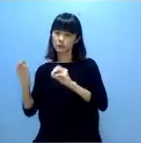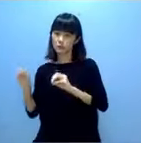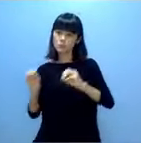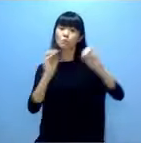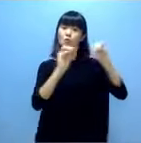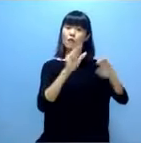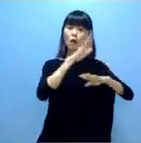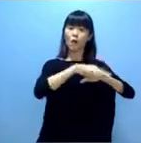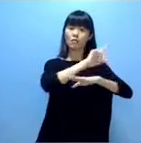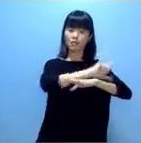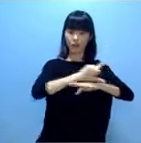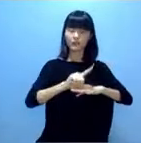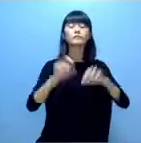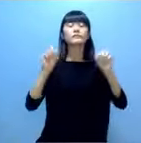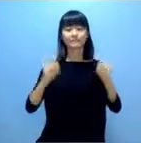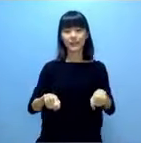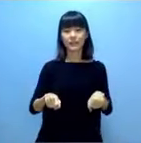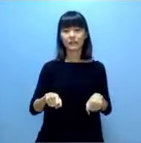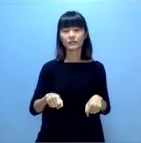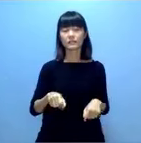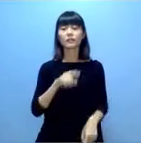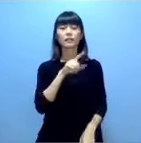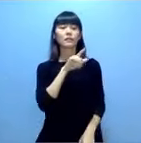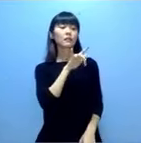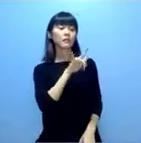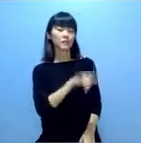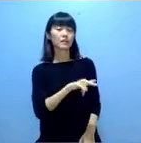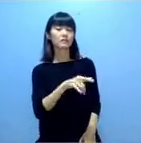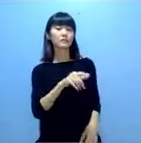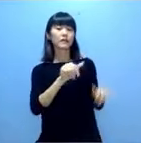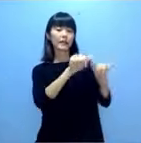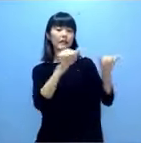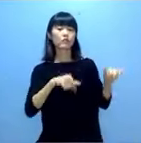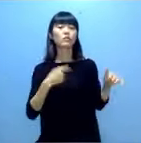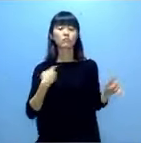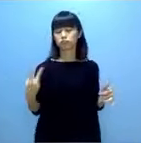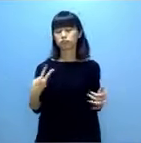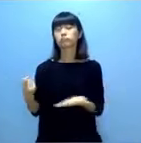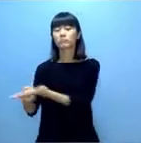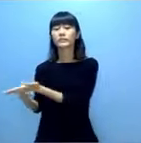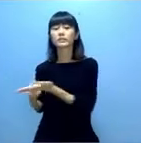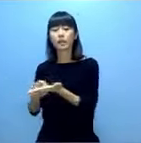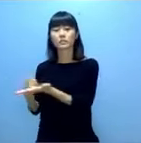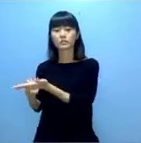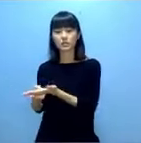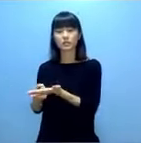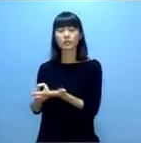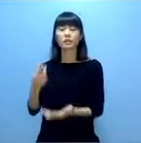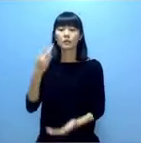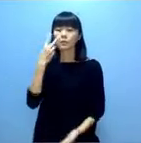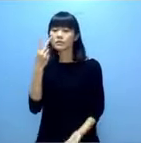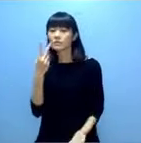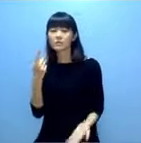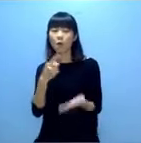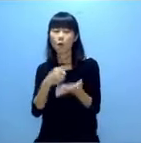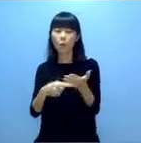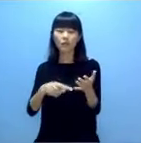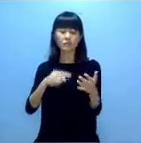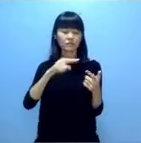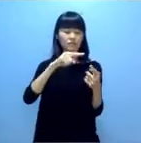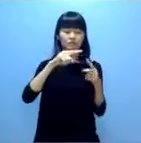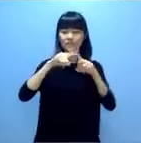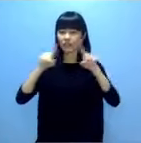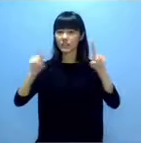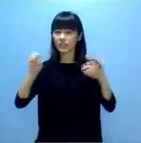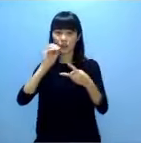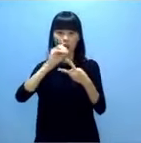So that is definitely an area that I'm discussing with Ryan, and, you know, we are seeing what are the best possible options, but also